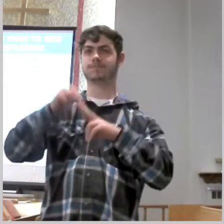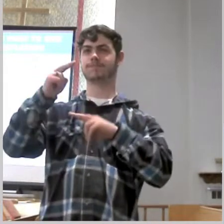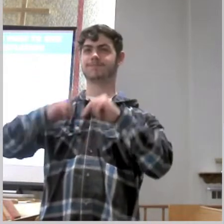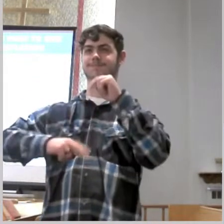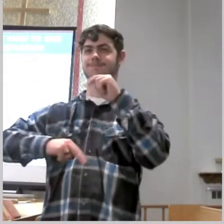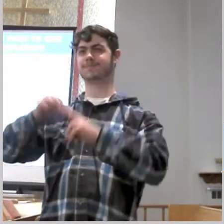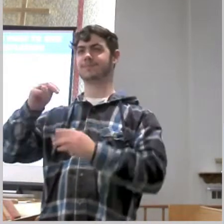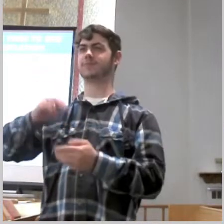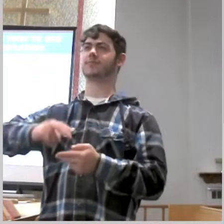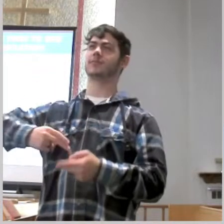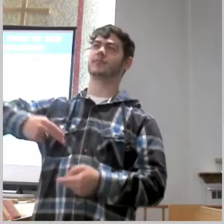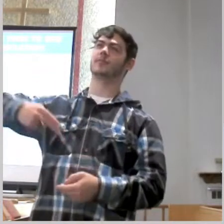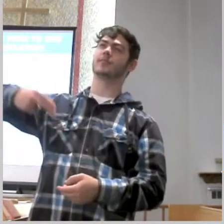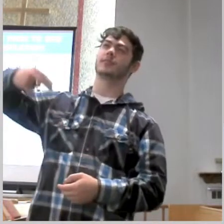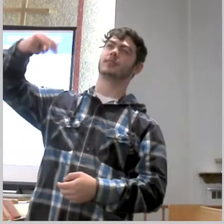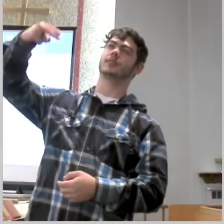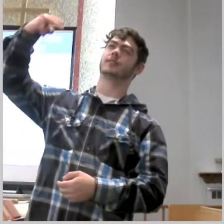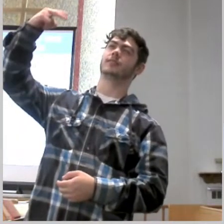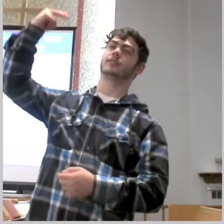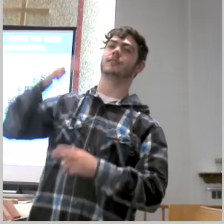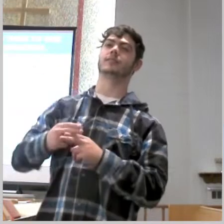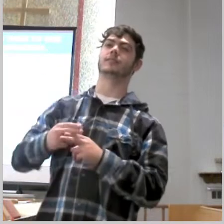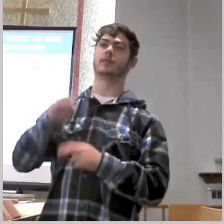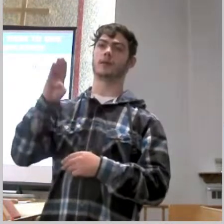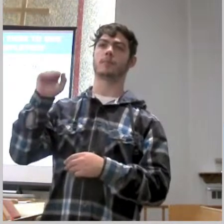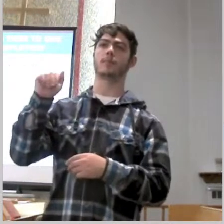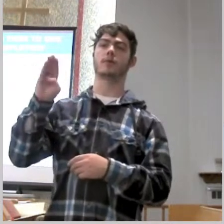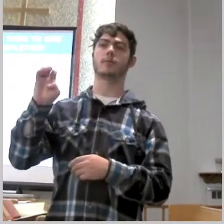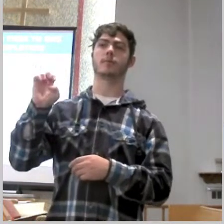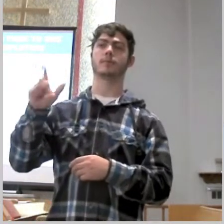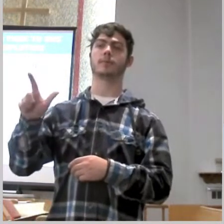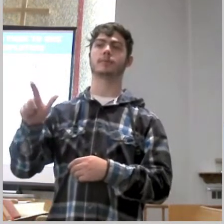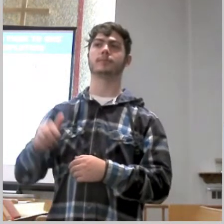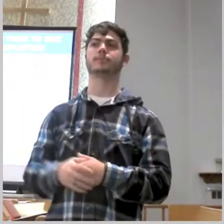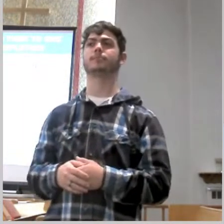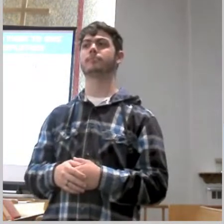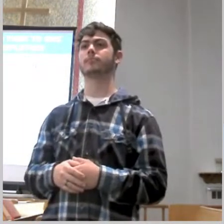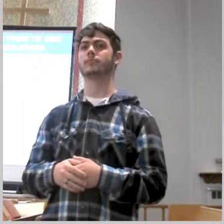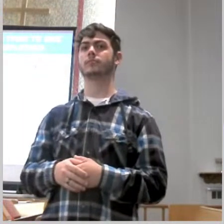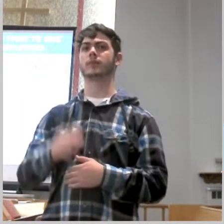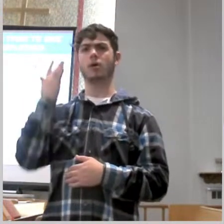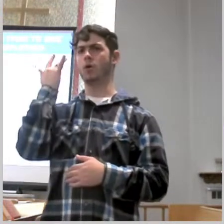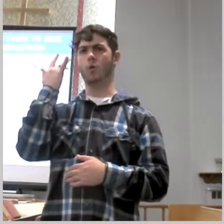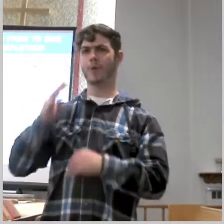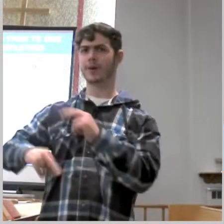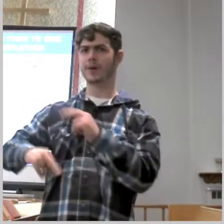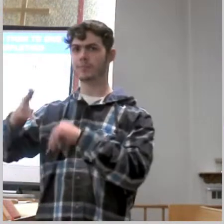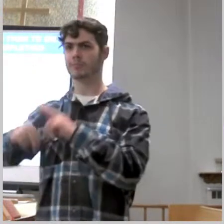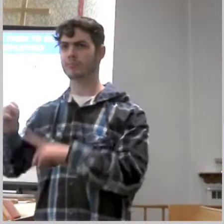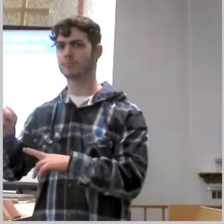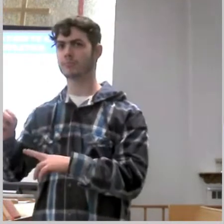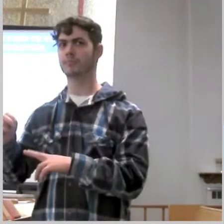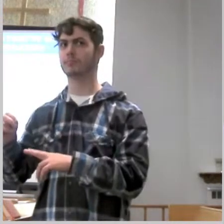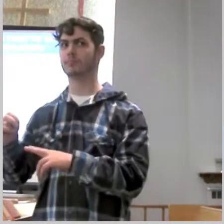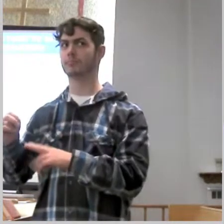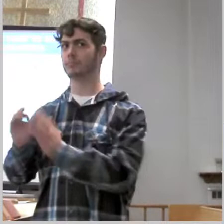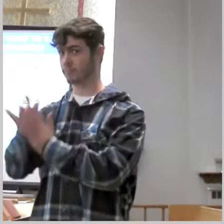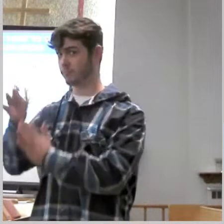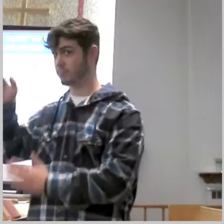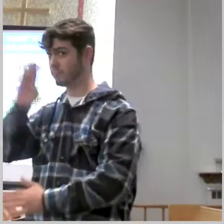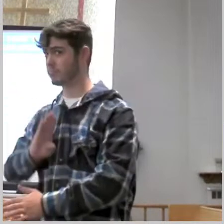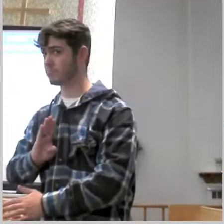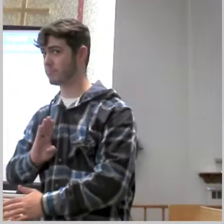that tower? The Tower of Babel. And they were not building that tower to glorify God. They were building that